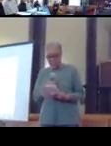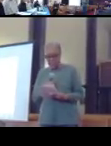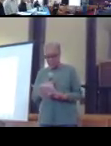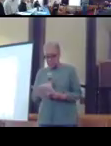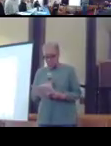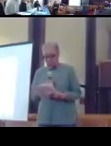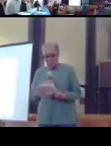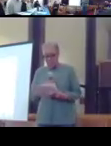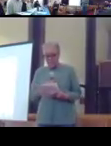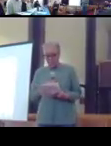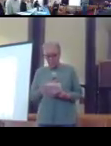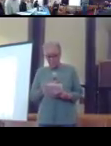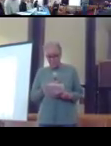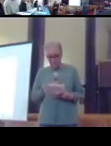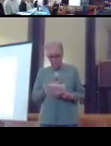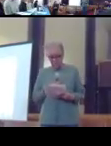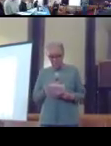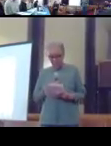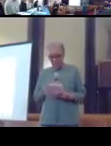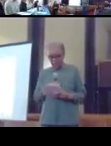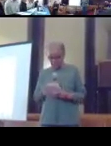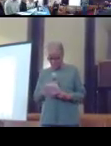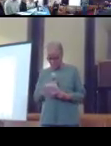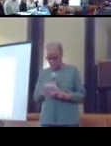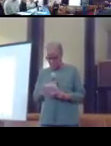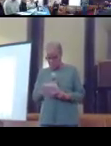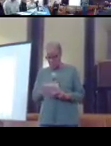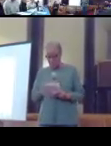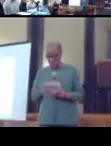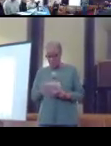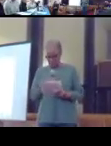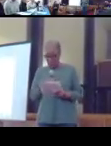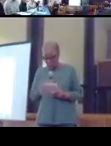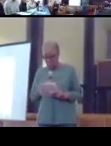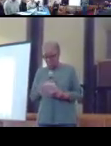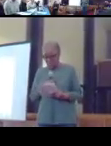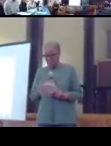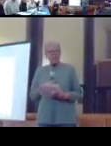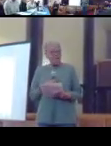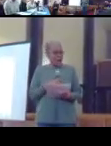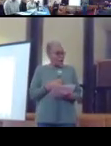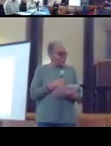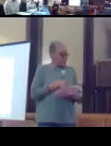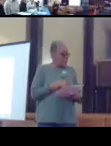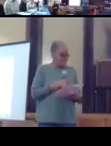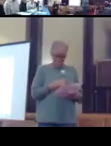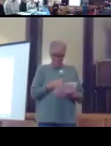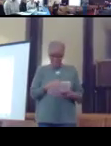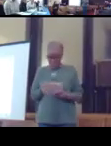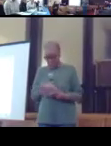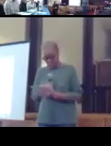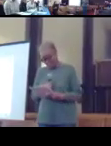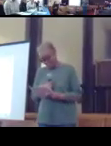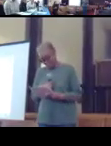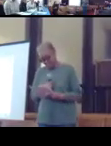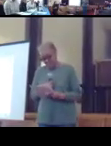the United States relate to segregation and job discrimination originated? Our community